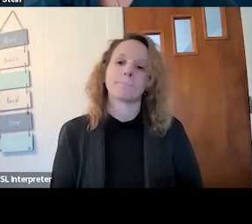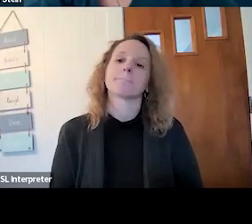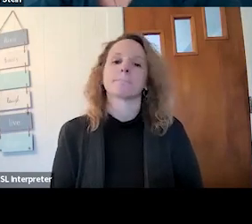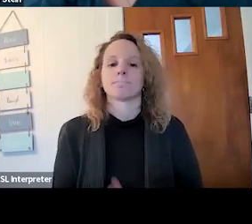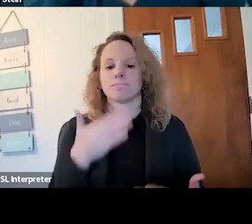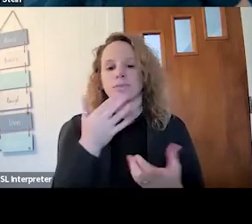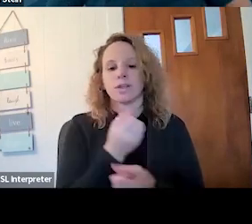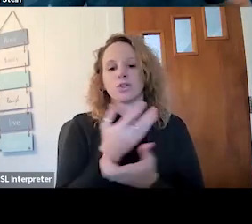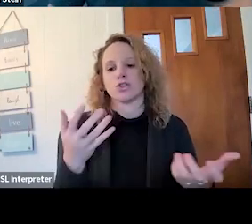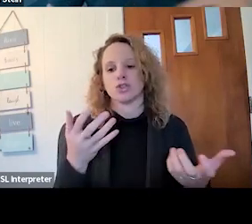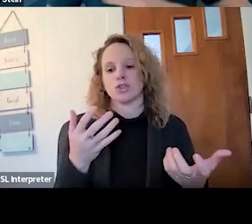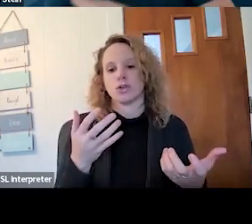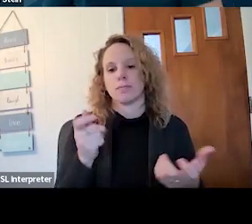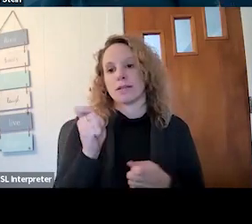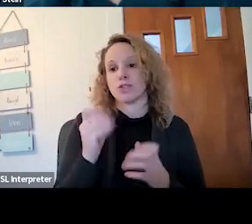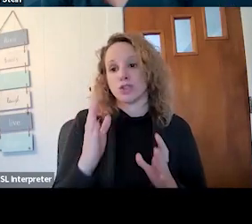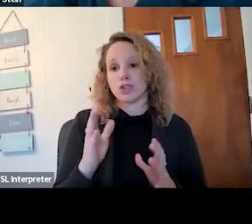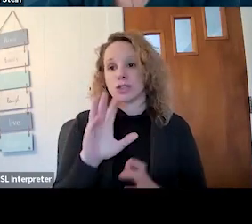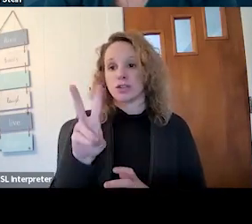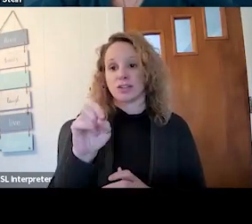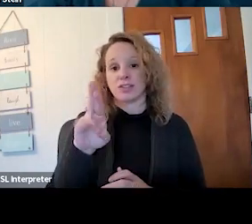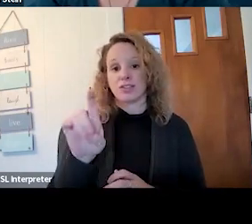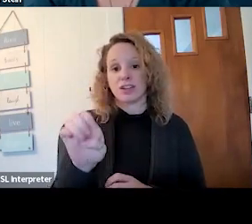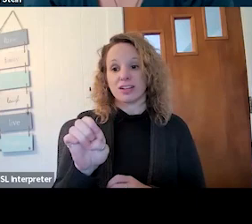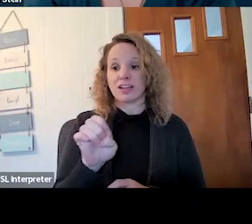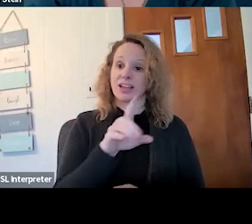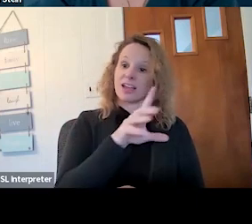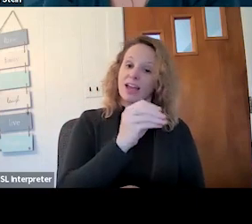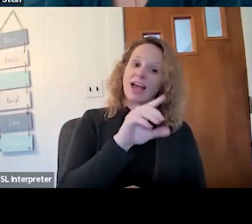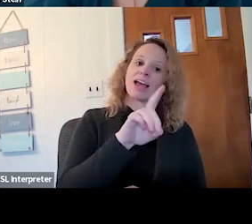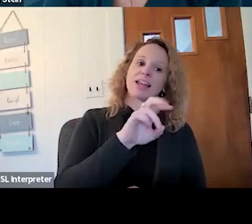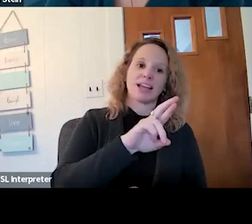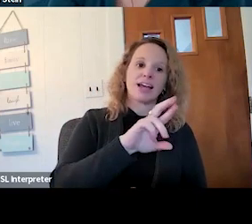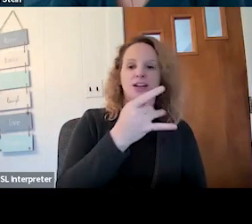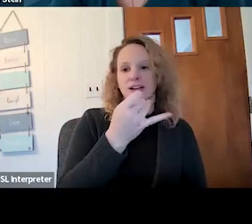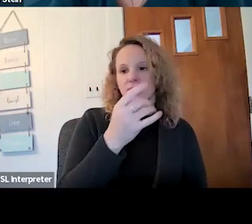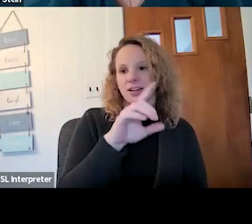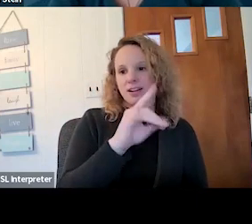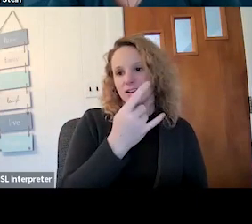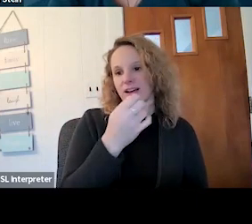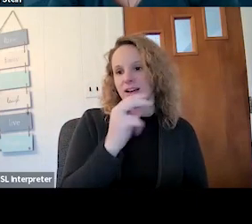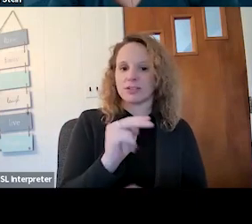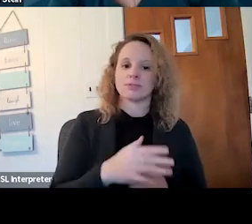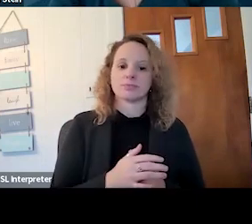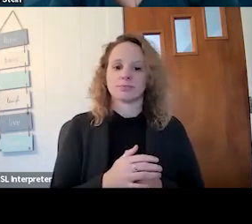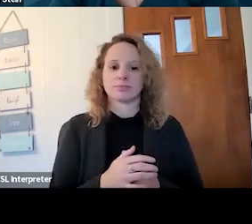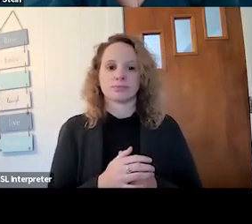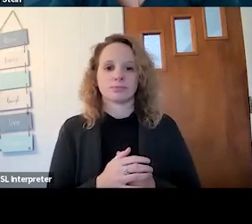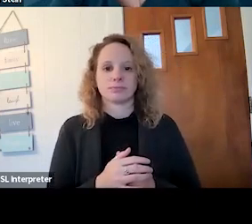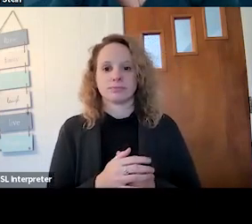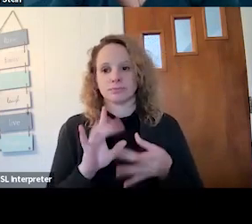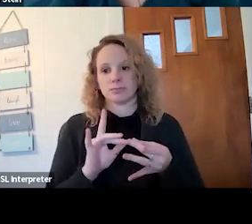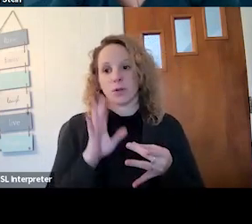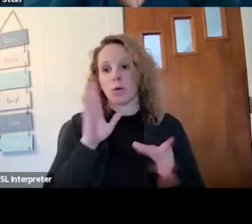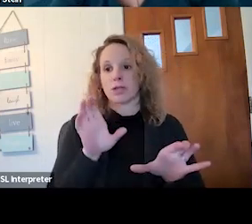Thank you so much, Judge Verde and Dr. Dahlgren. So as they have mentioned, we are going to